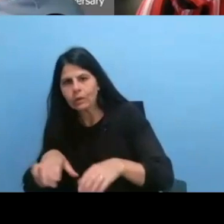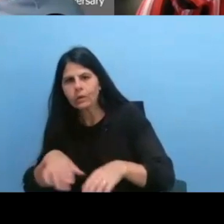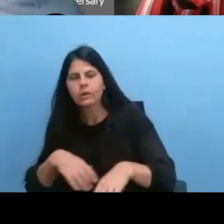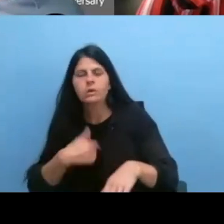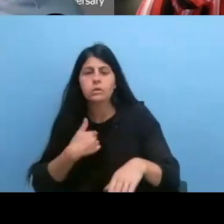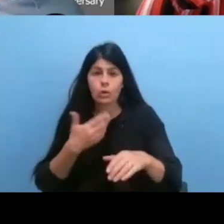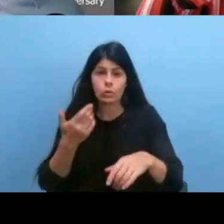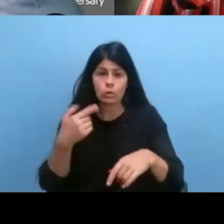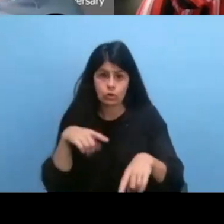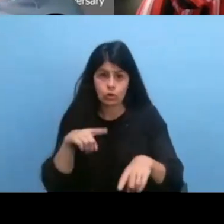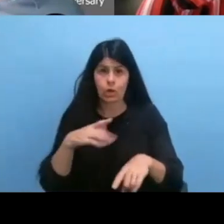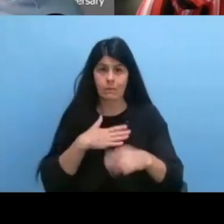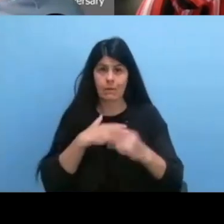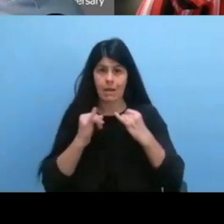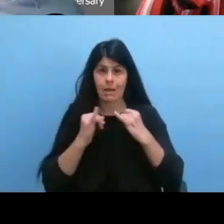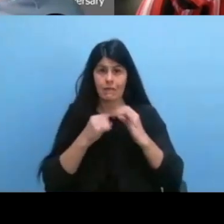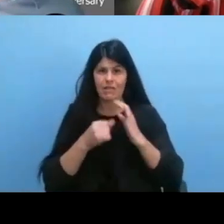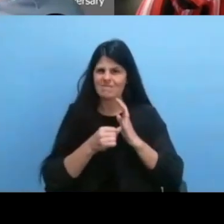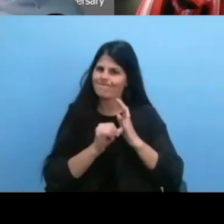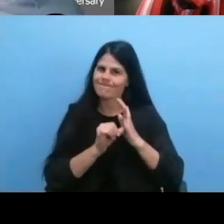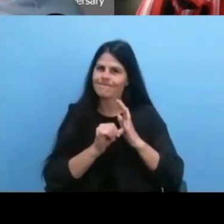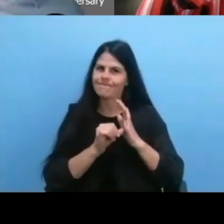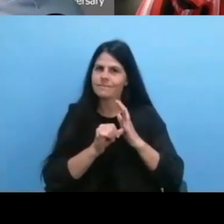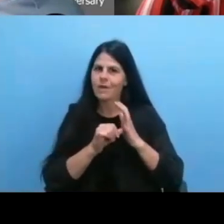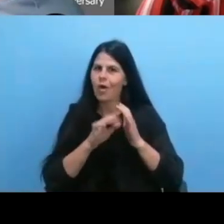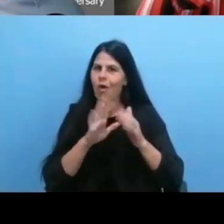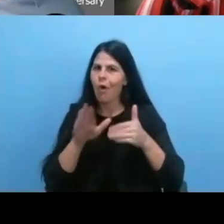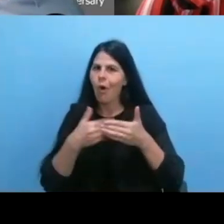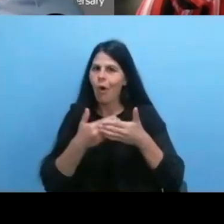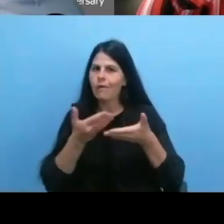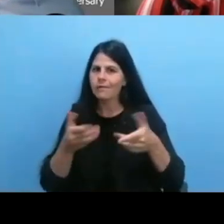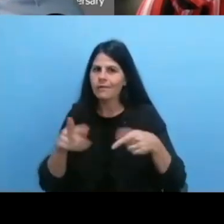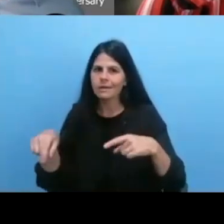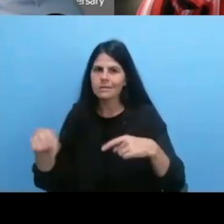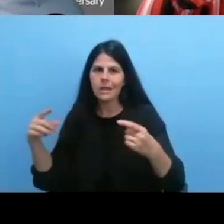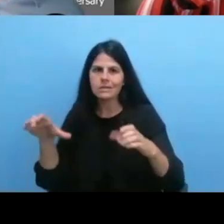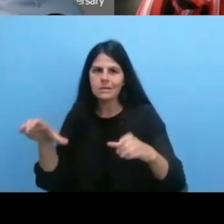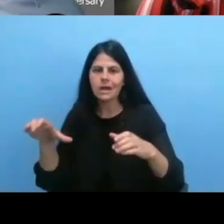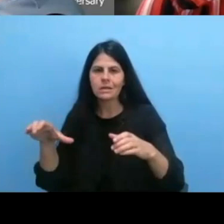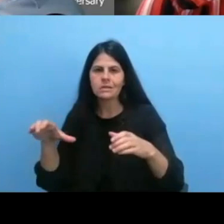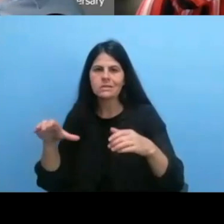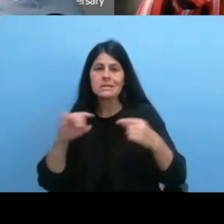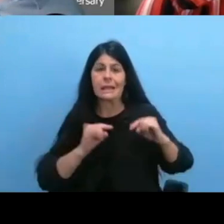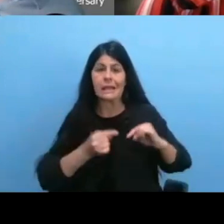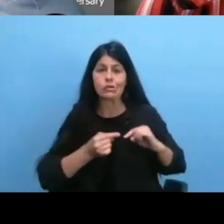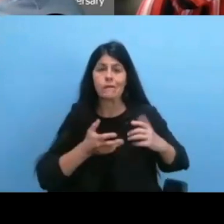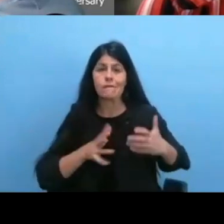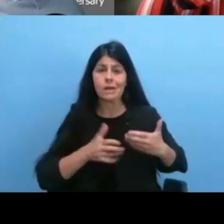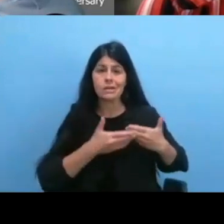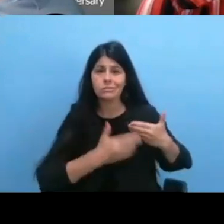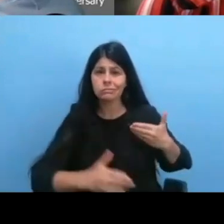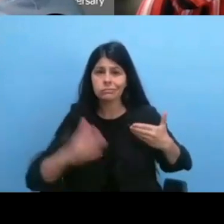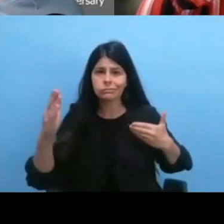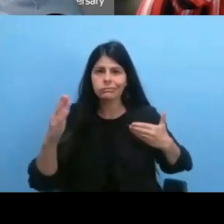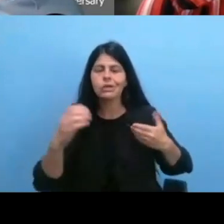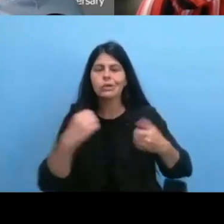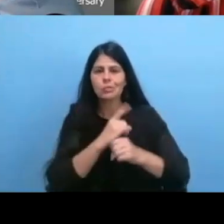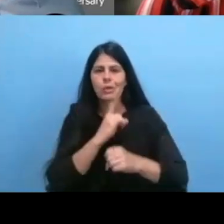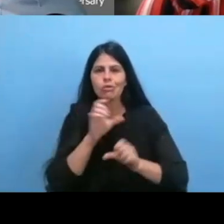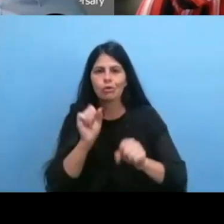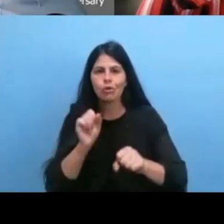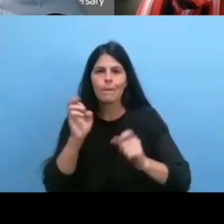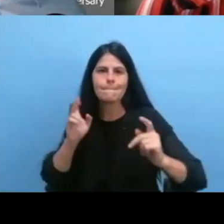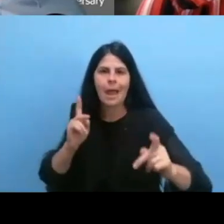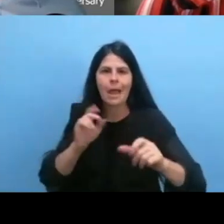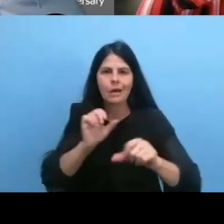emphasizing during my interviews all of the things that I had done since my injury to make sure that I could get back to work. So I